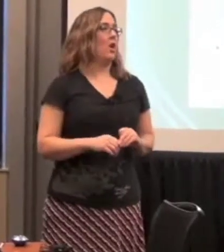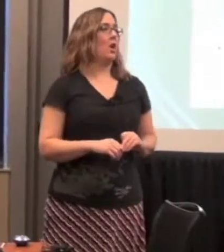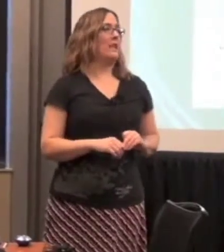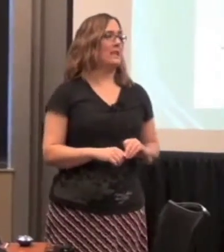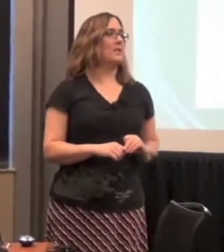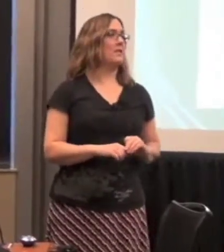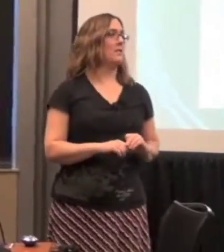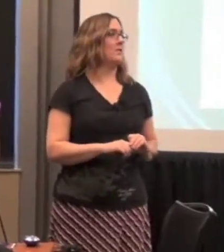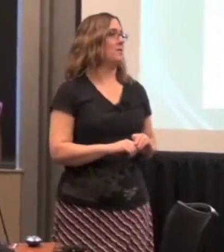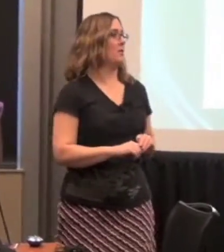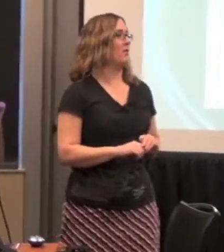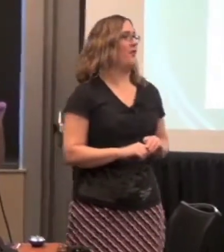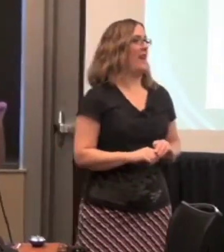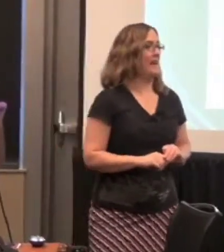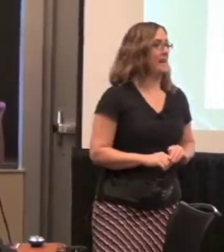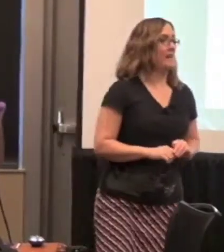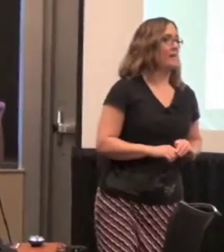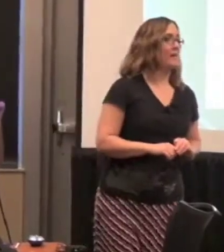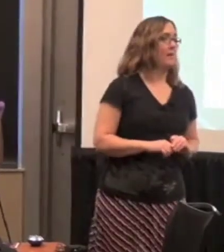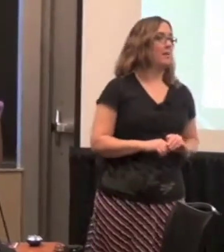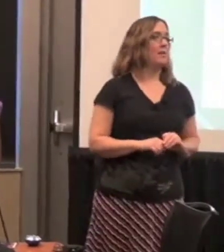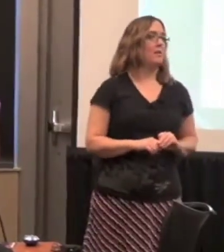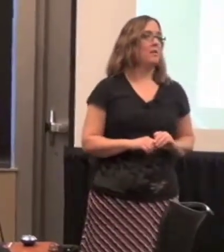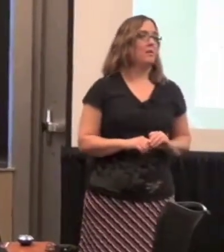the easiest to fade?